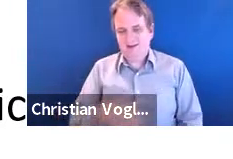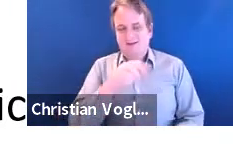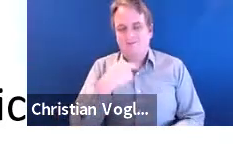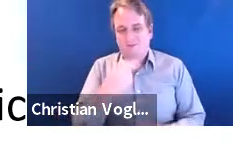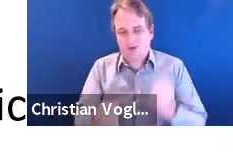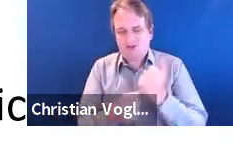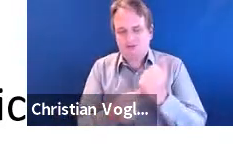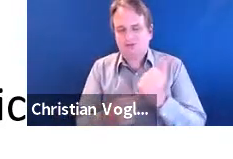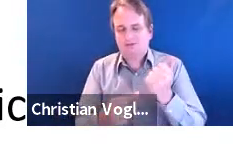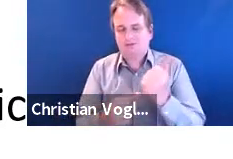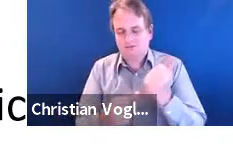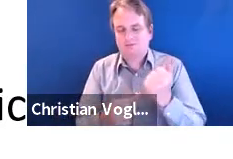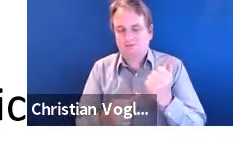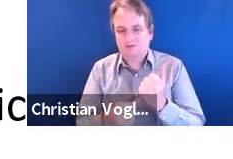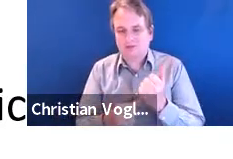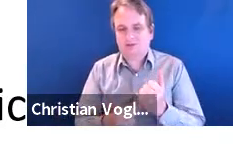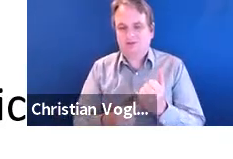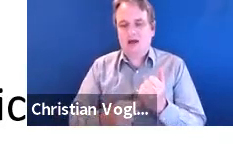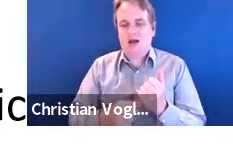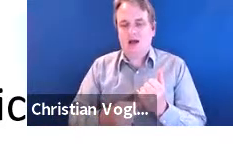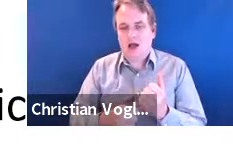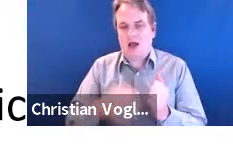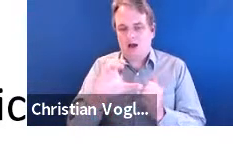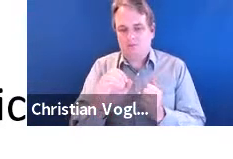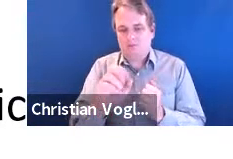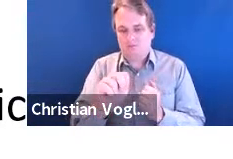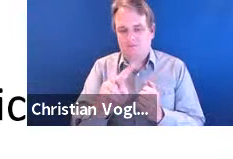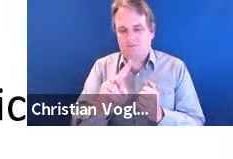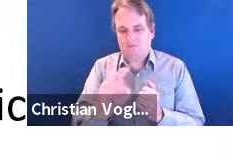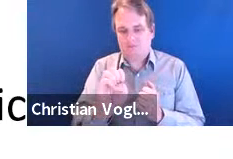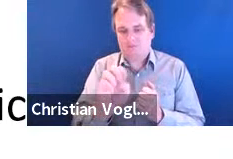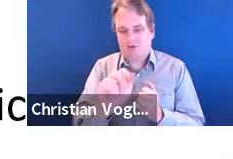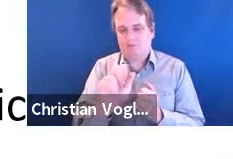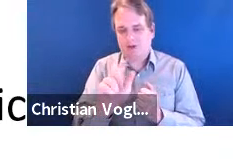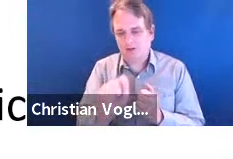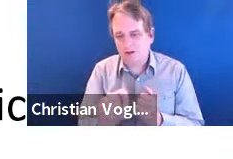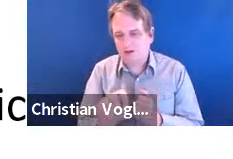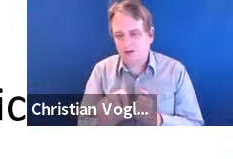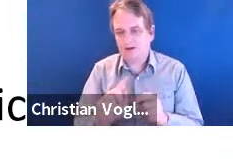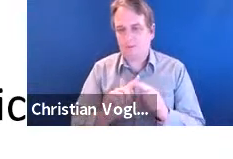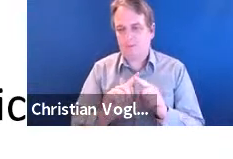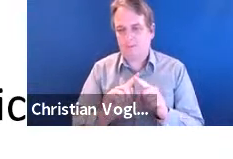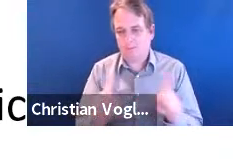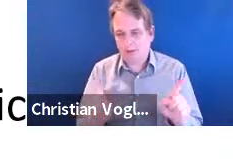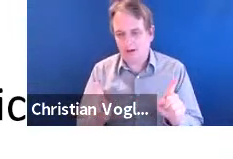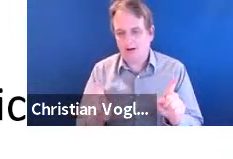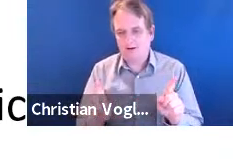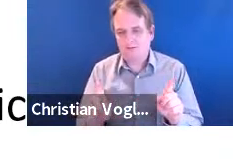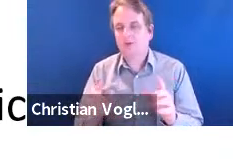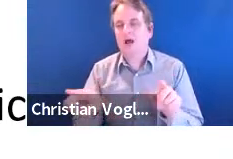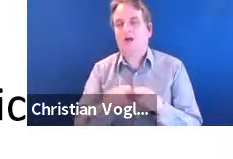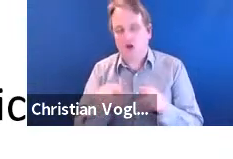And that can be potentially wonderful and very convenient, but also very frustrating in some ways.